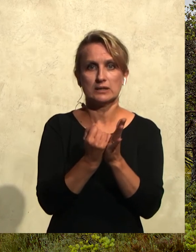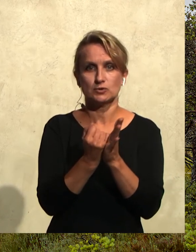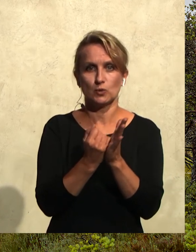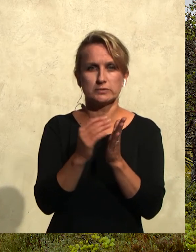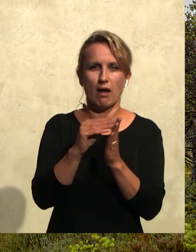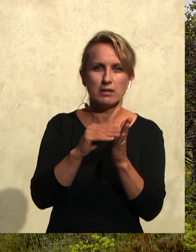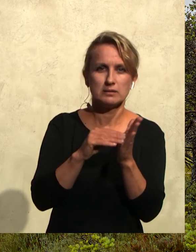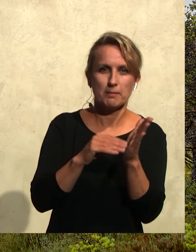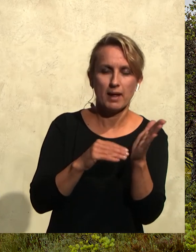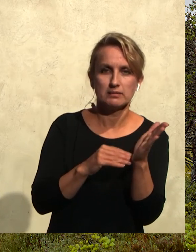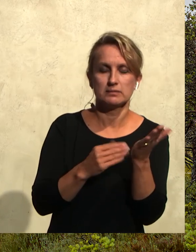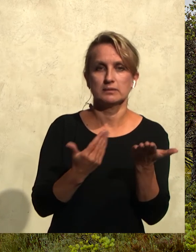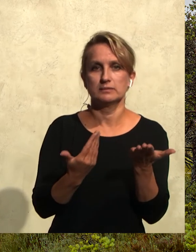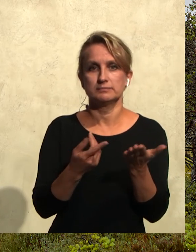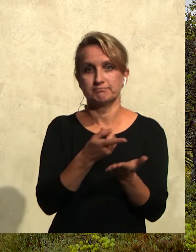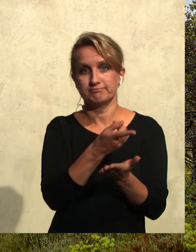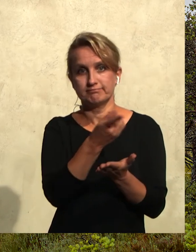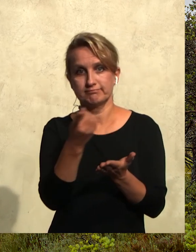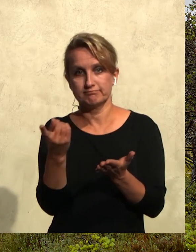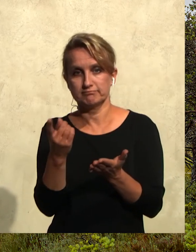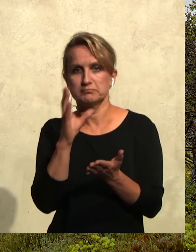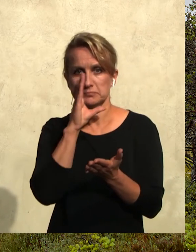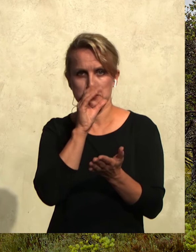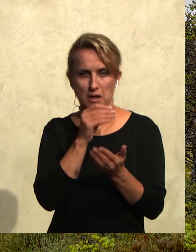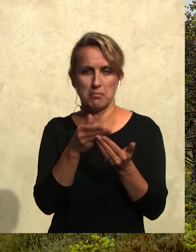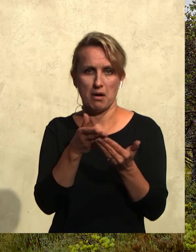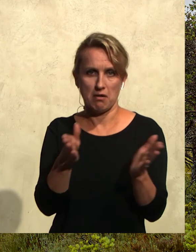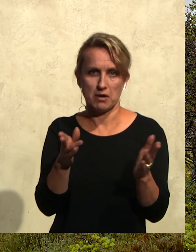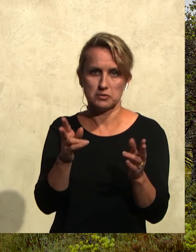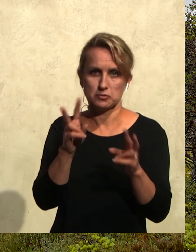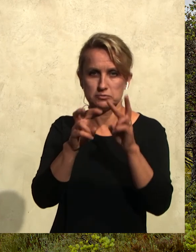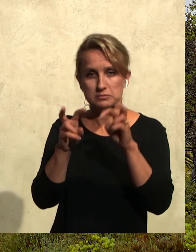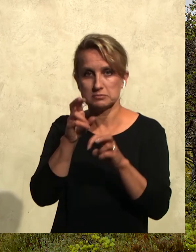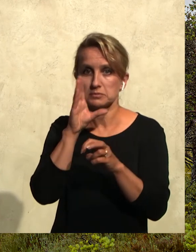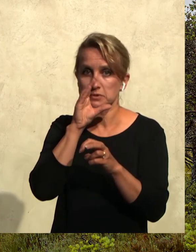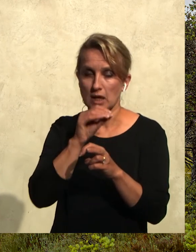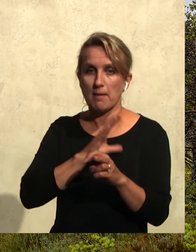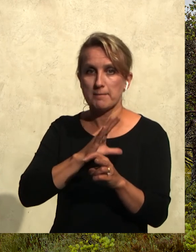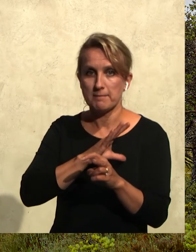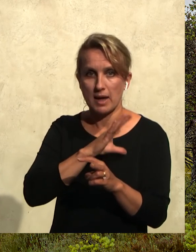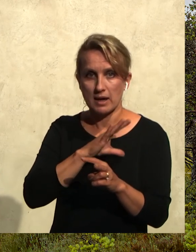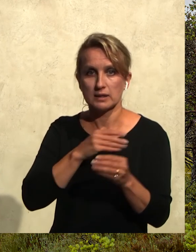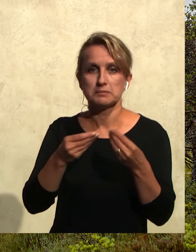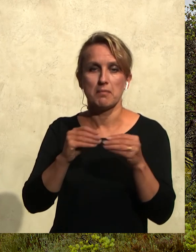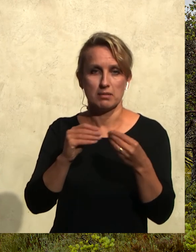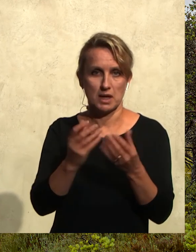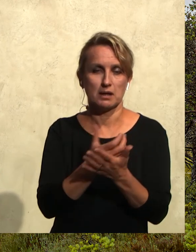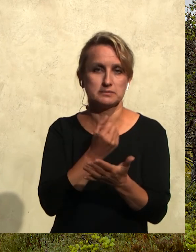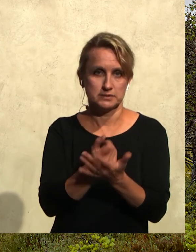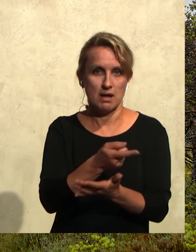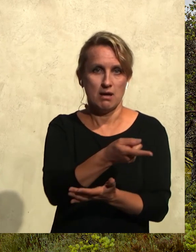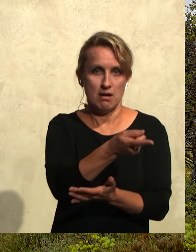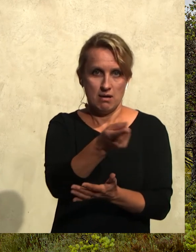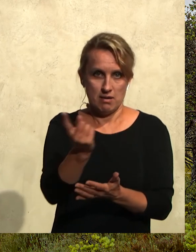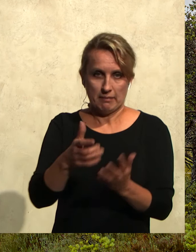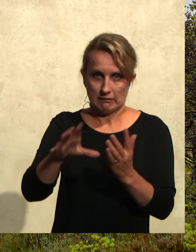available afterwards. You can click on some of these links to see the resources that have been developed in the last few months by different UN agencies,